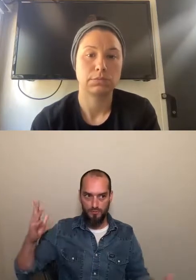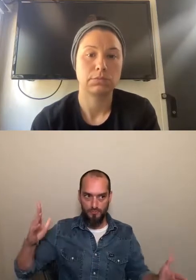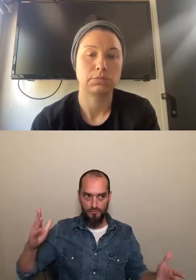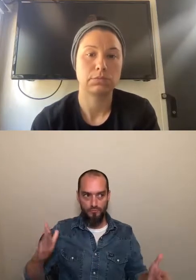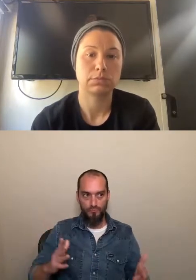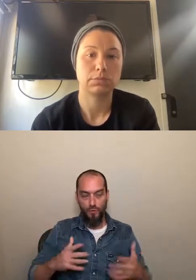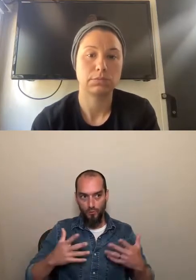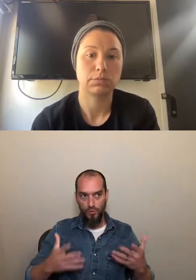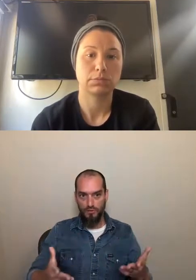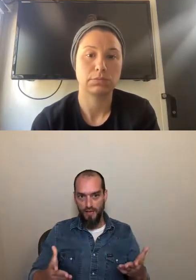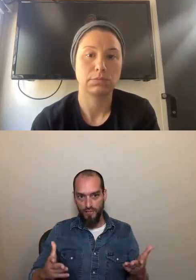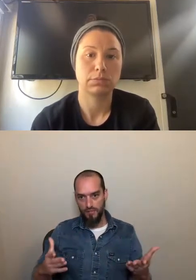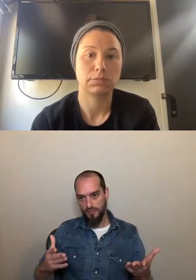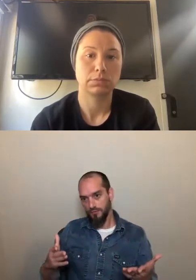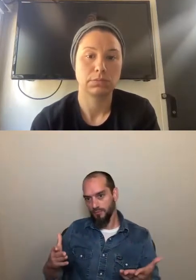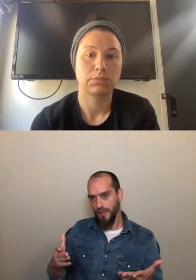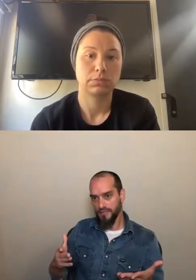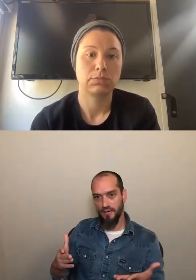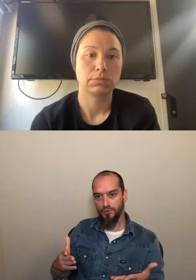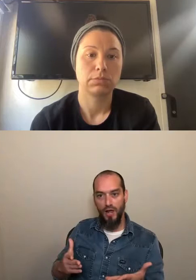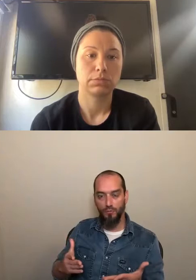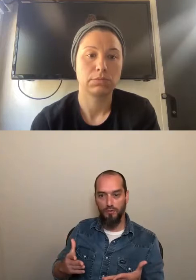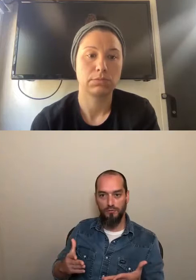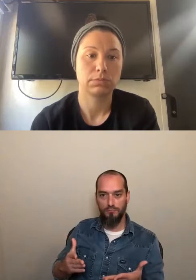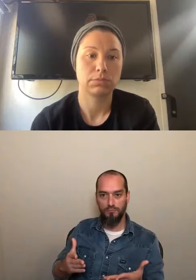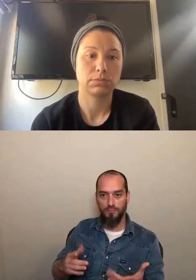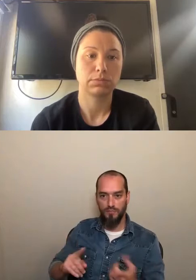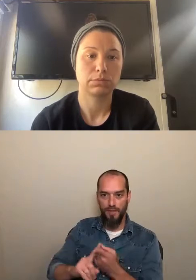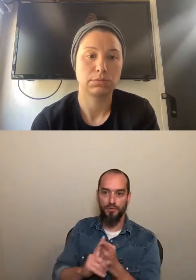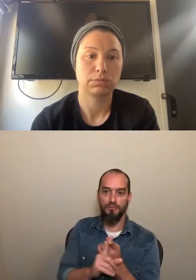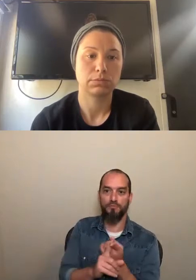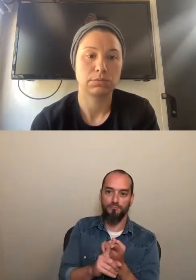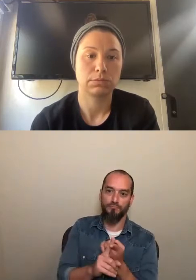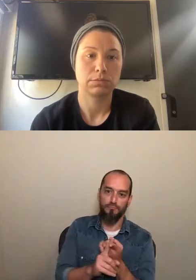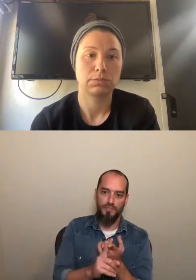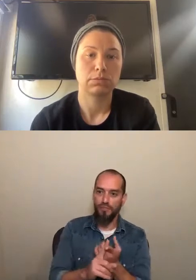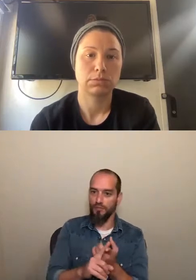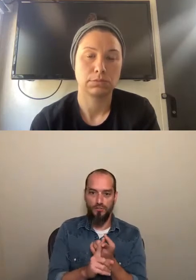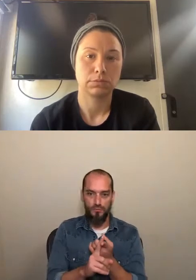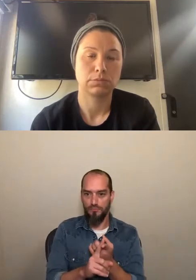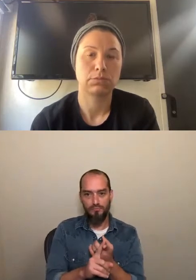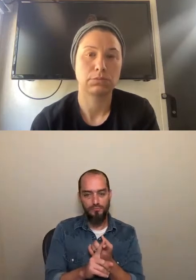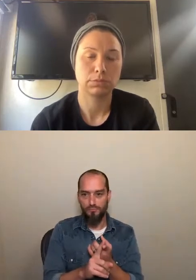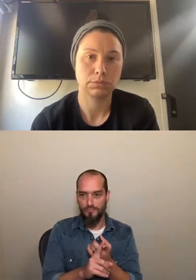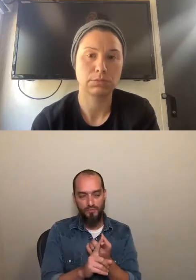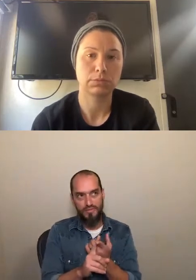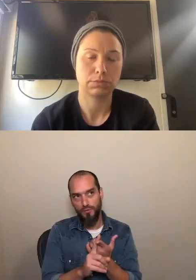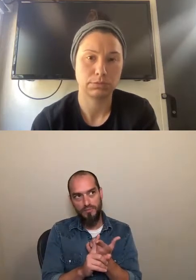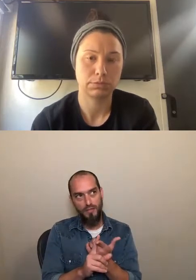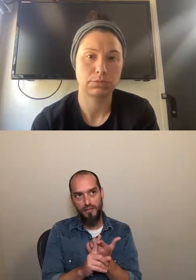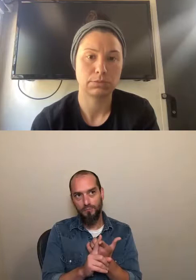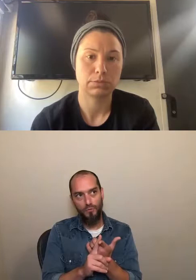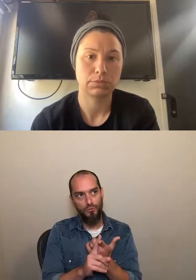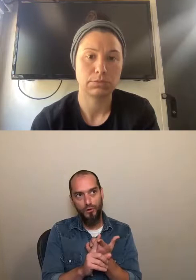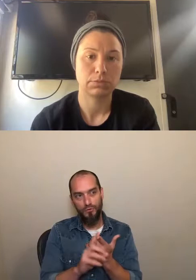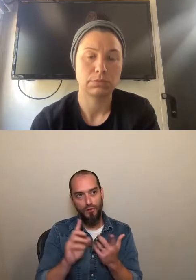walls or walls cavity, the backside of drywall, it's paper, cellulose. In fact, I would